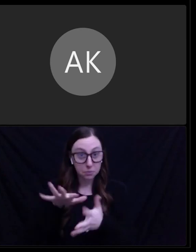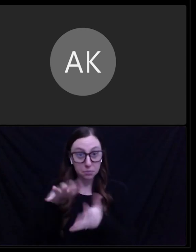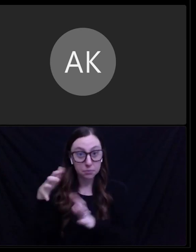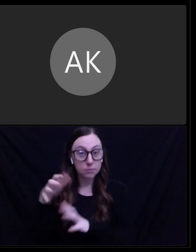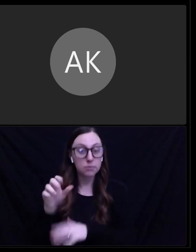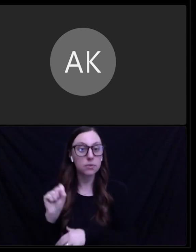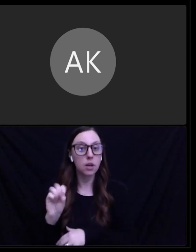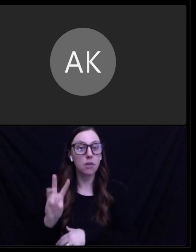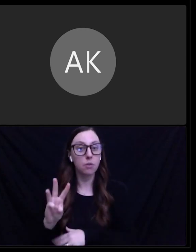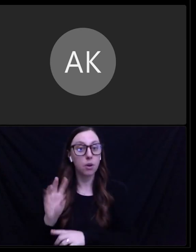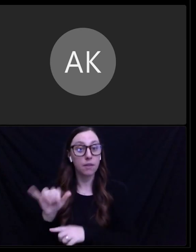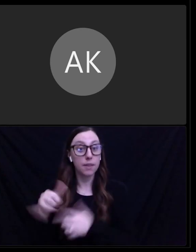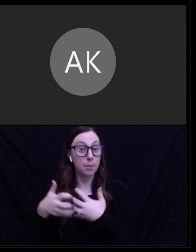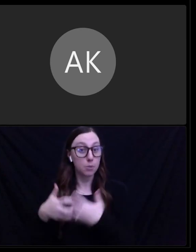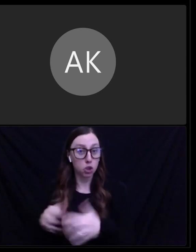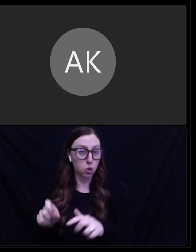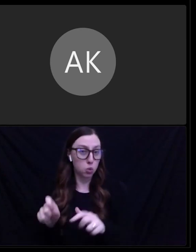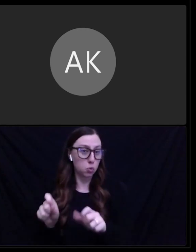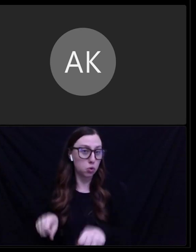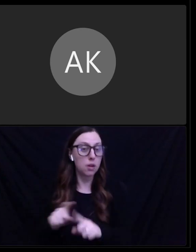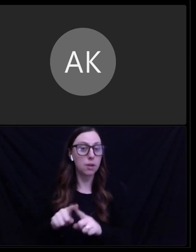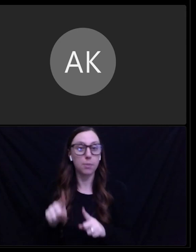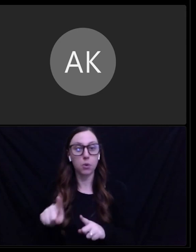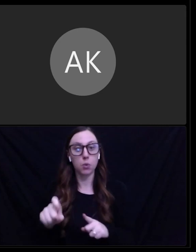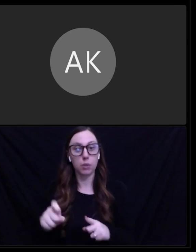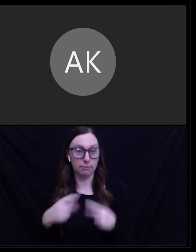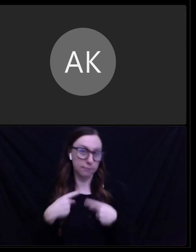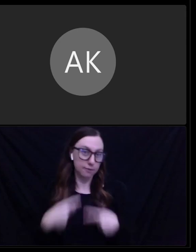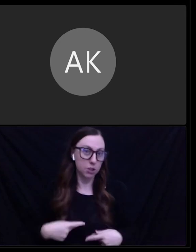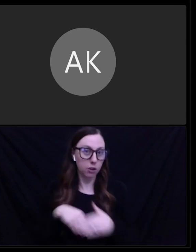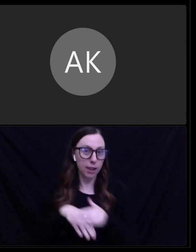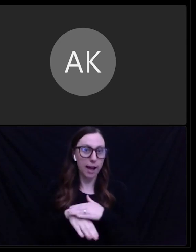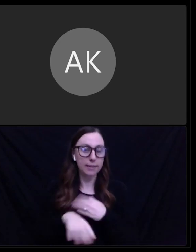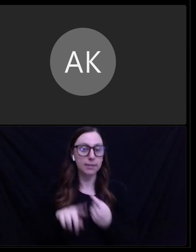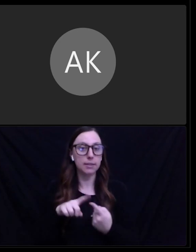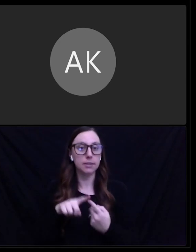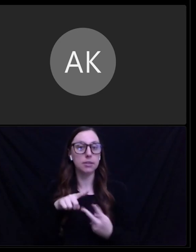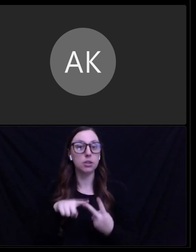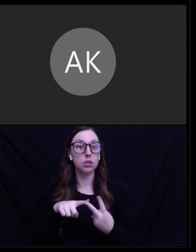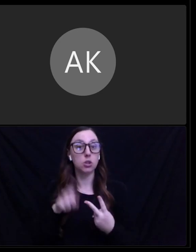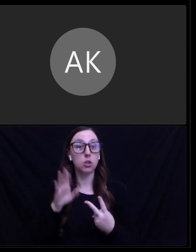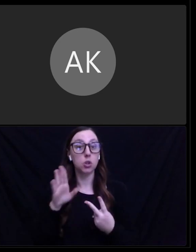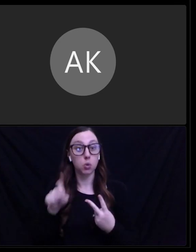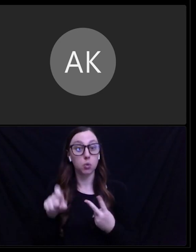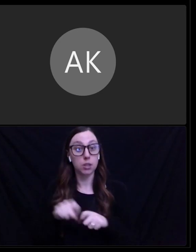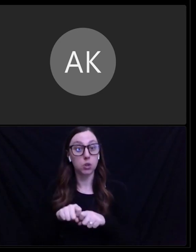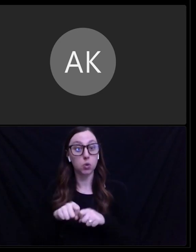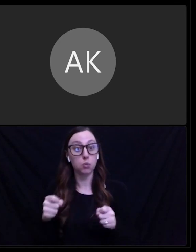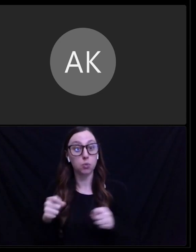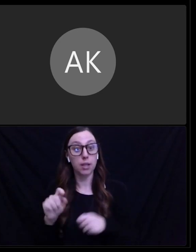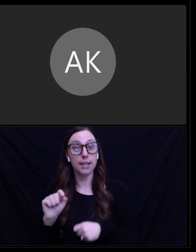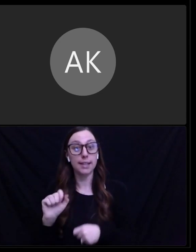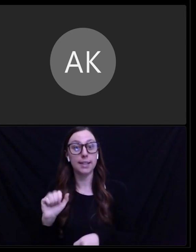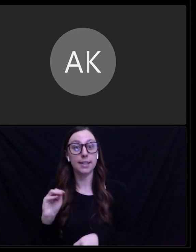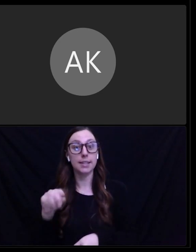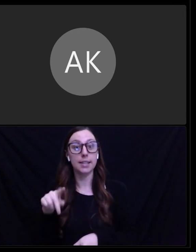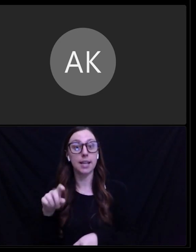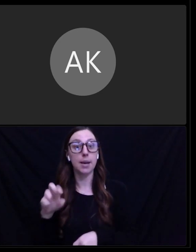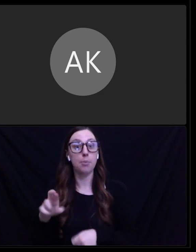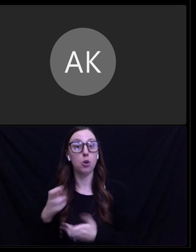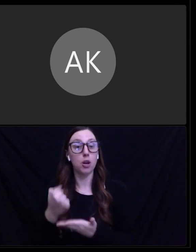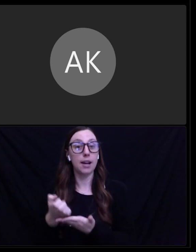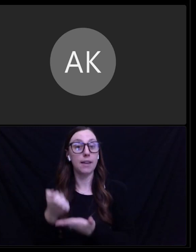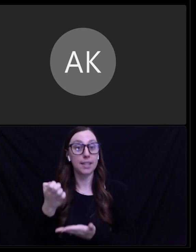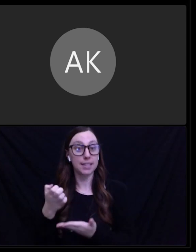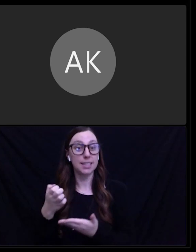the machine, but you would need physical access. You would need to break those tamper evidence seals that are all over the machine. You